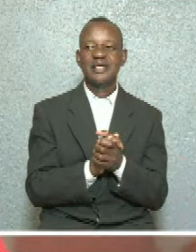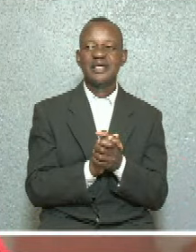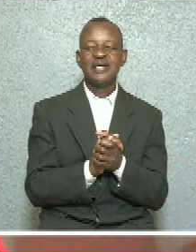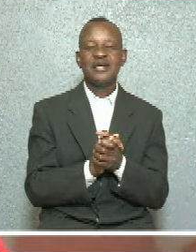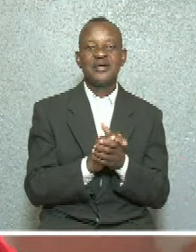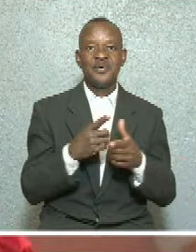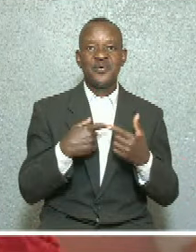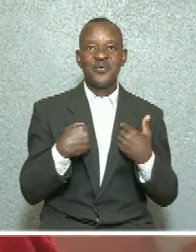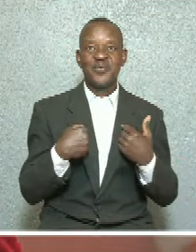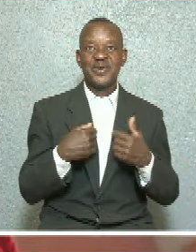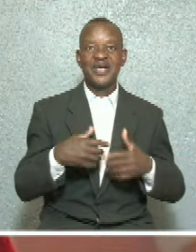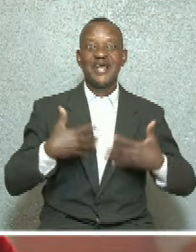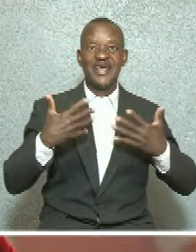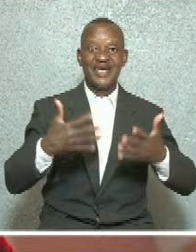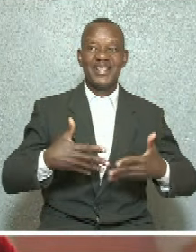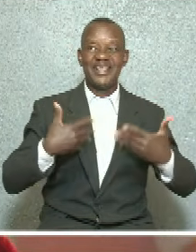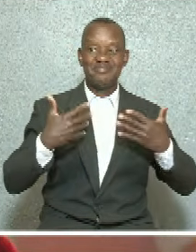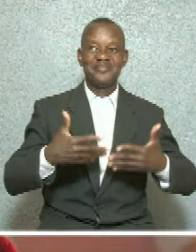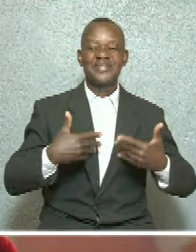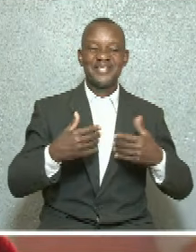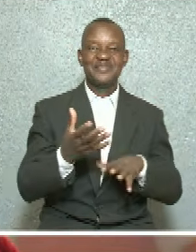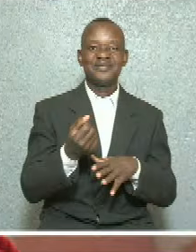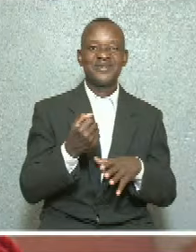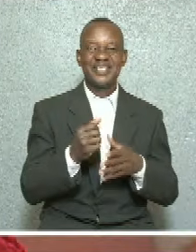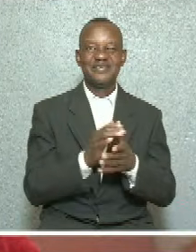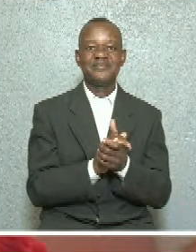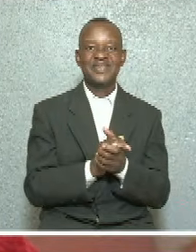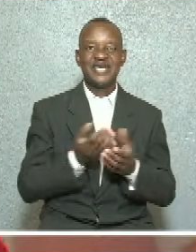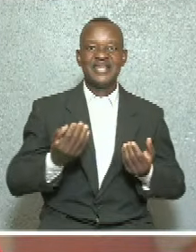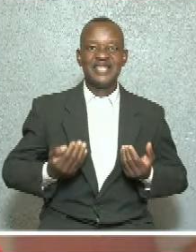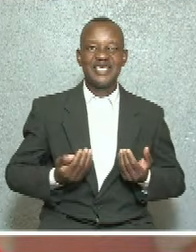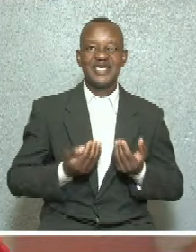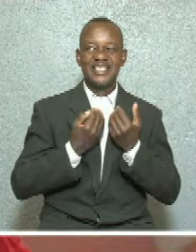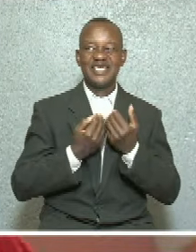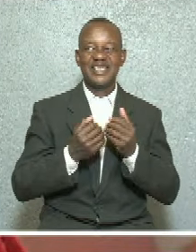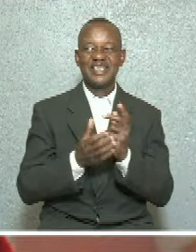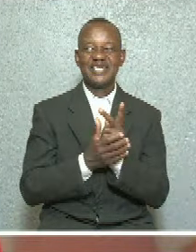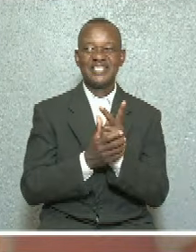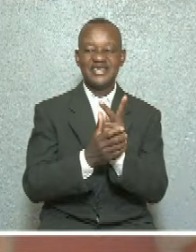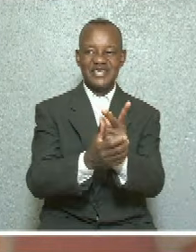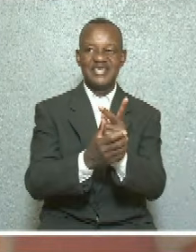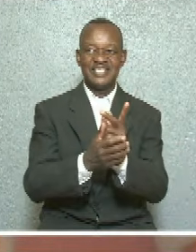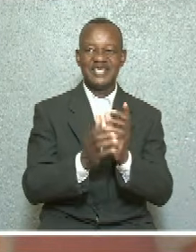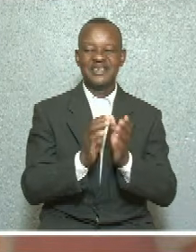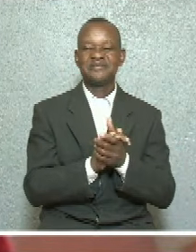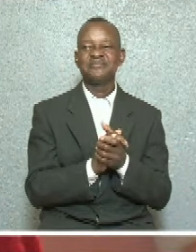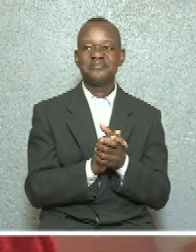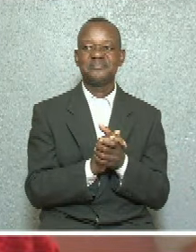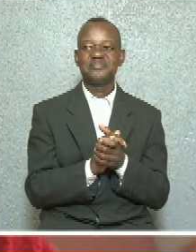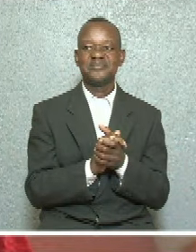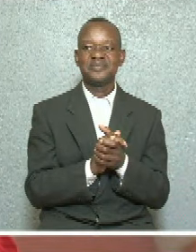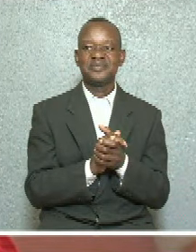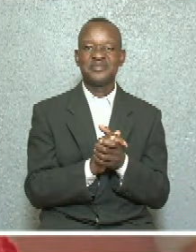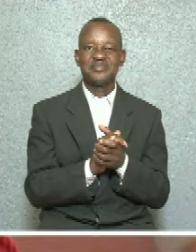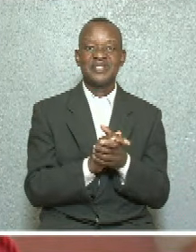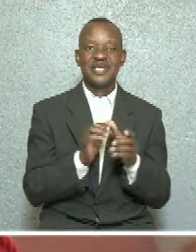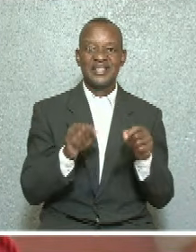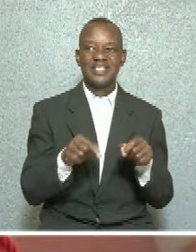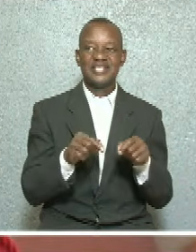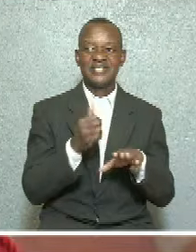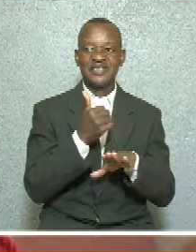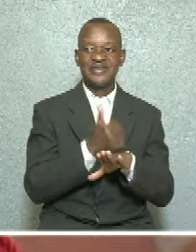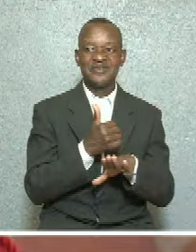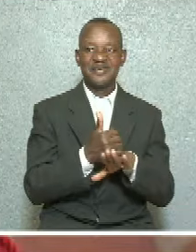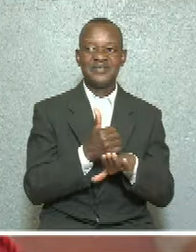because at PAY we have a culture. And that culture is that young people should be able to thrive. They should become resilient